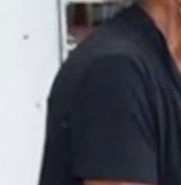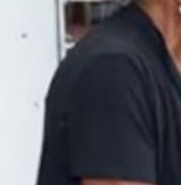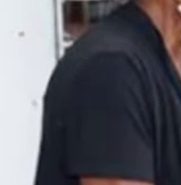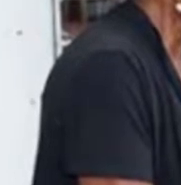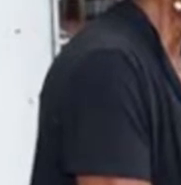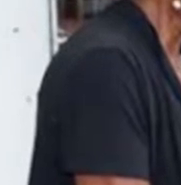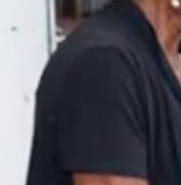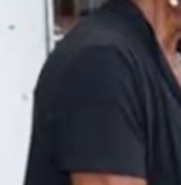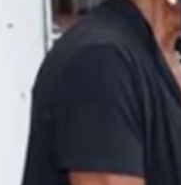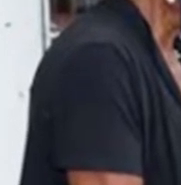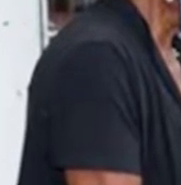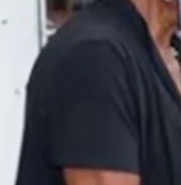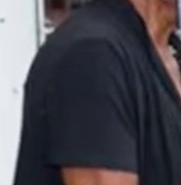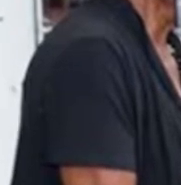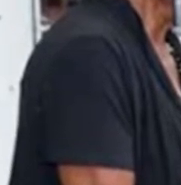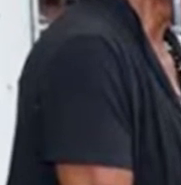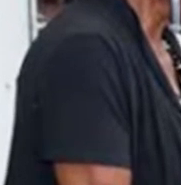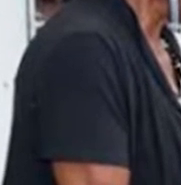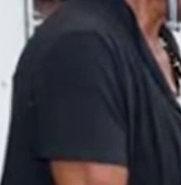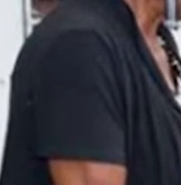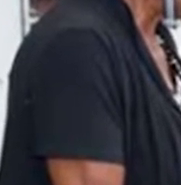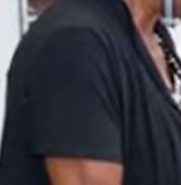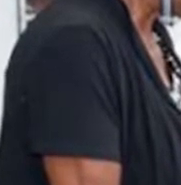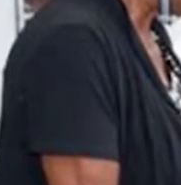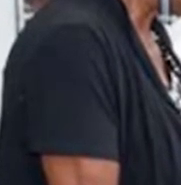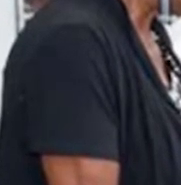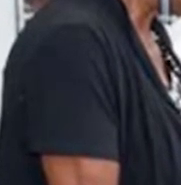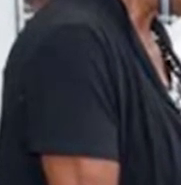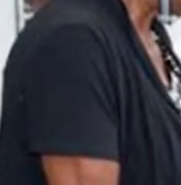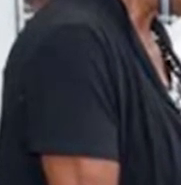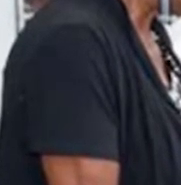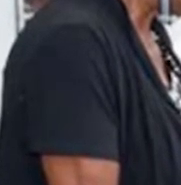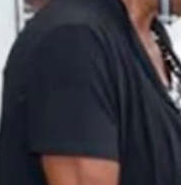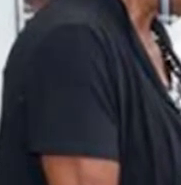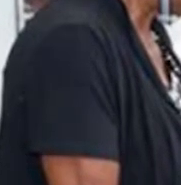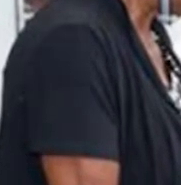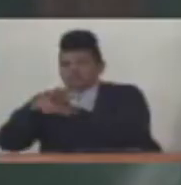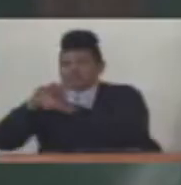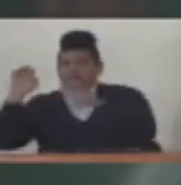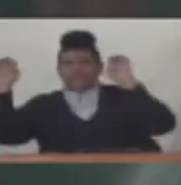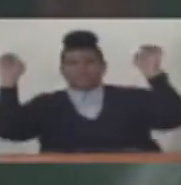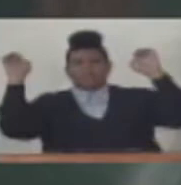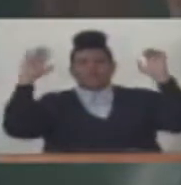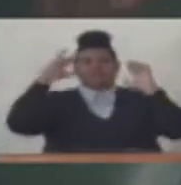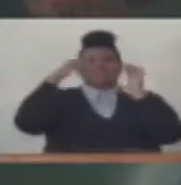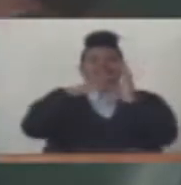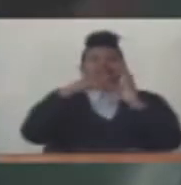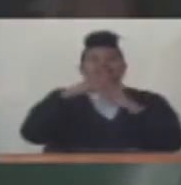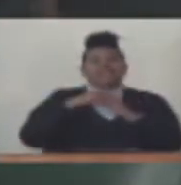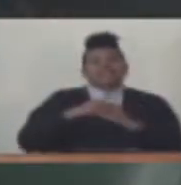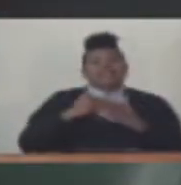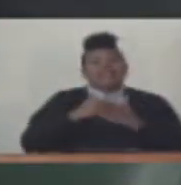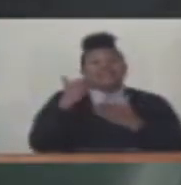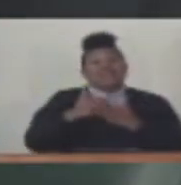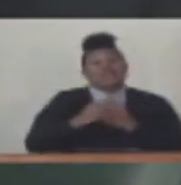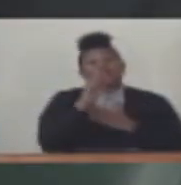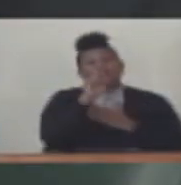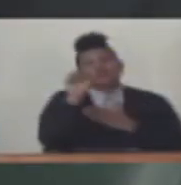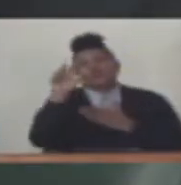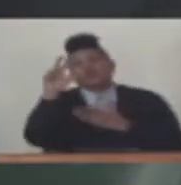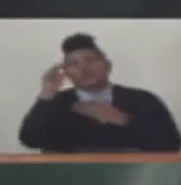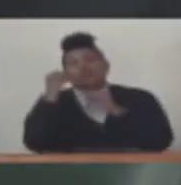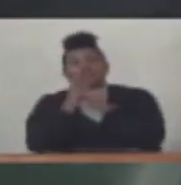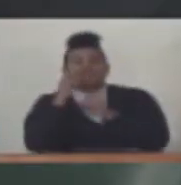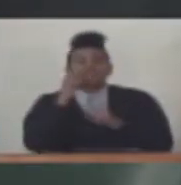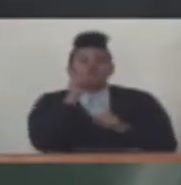the establishment of a minimum of 3 regional emergency centers within the next 2 to 3 years for